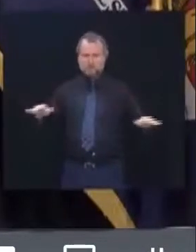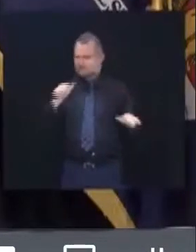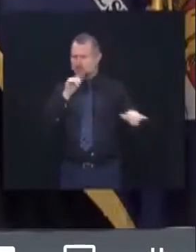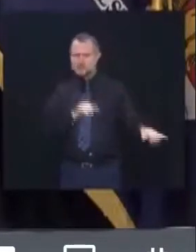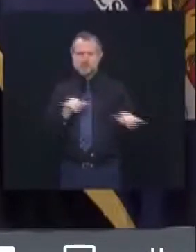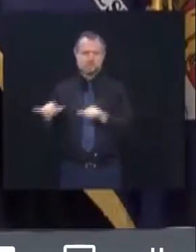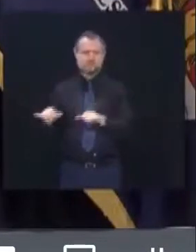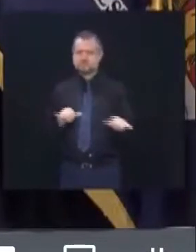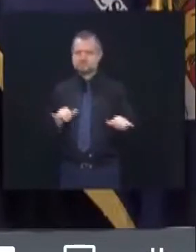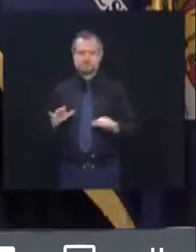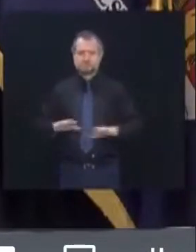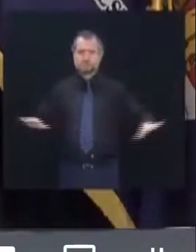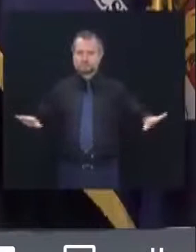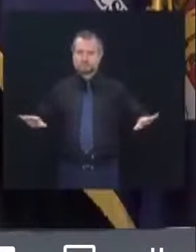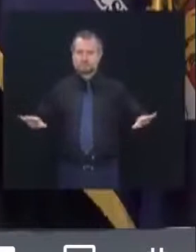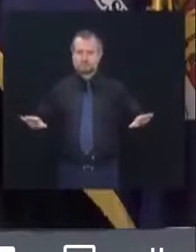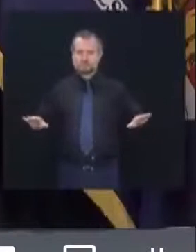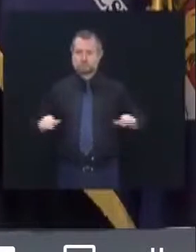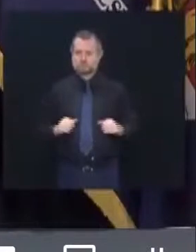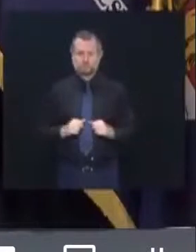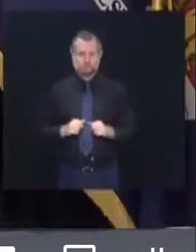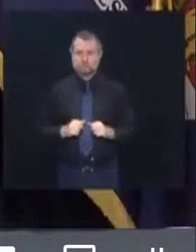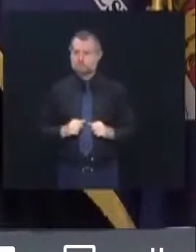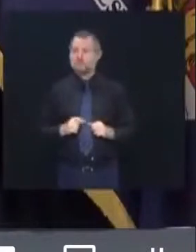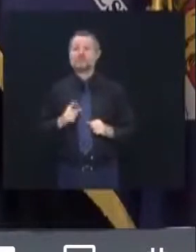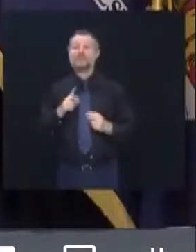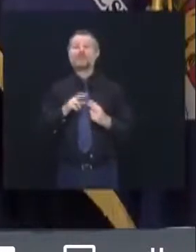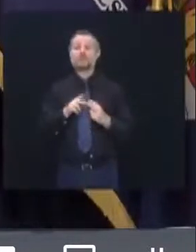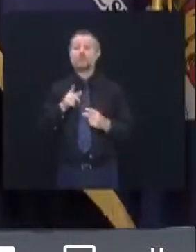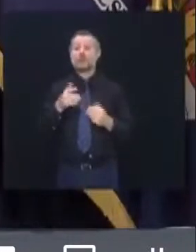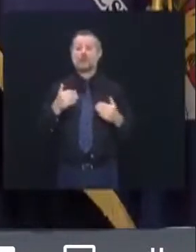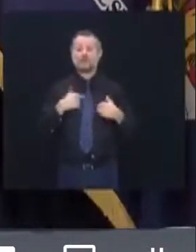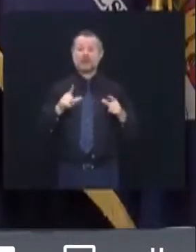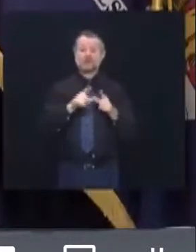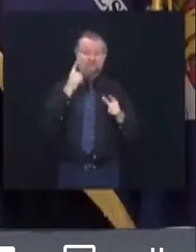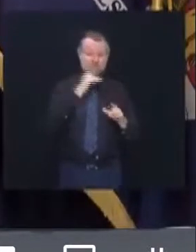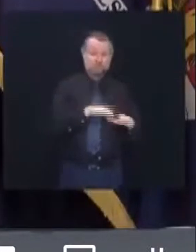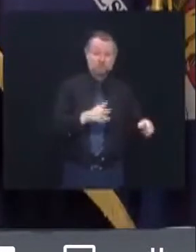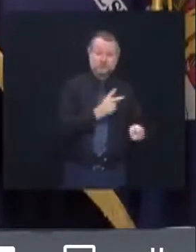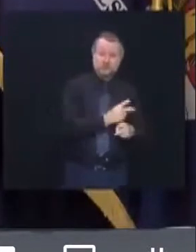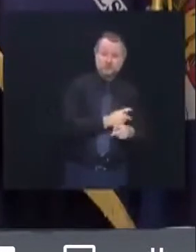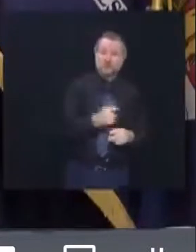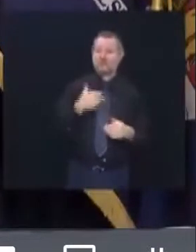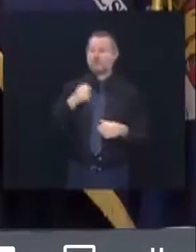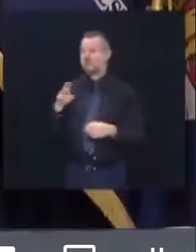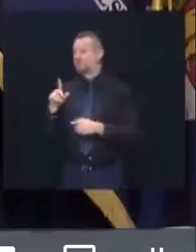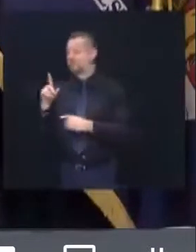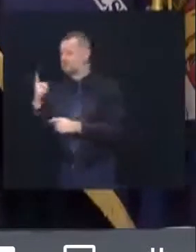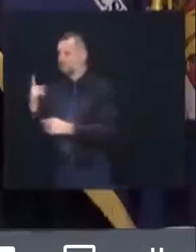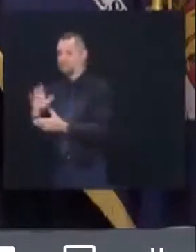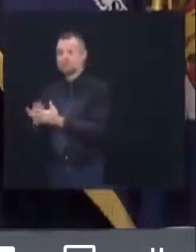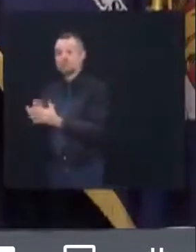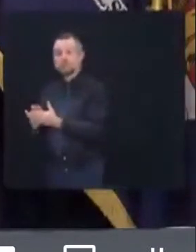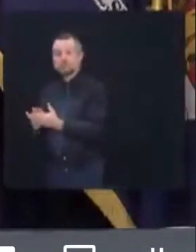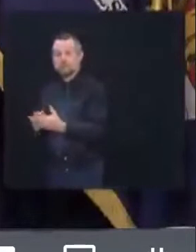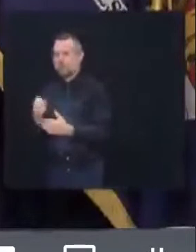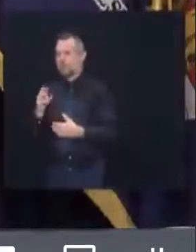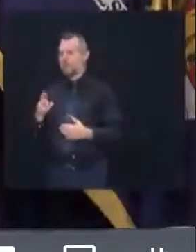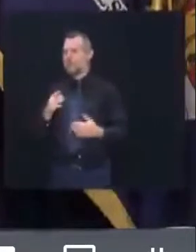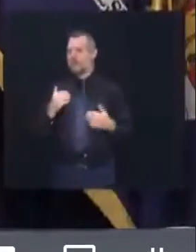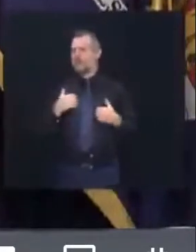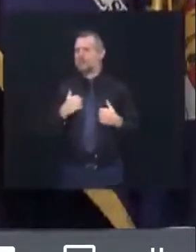know, when you look at your license, you're either a child care center or you're a school. Or you can have a joint license,